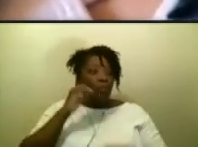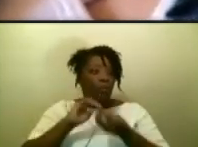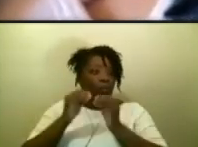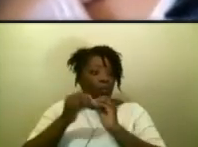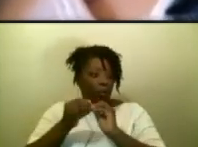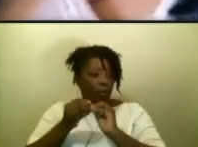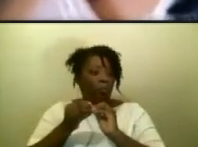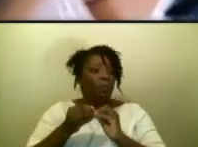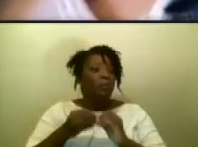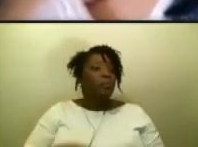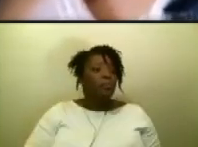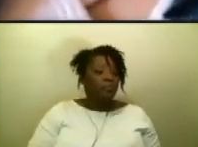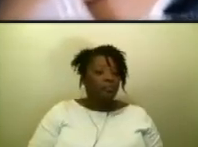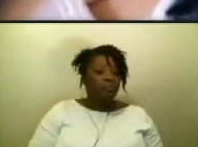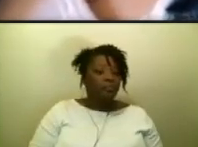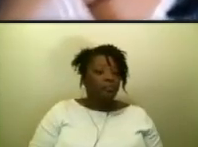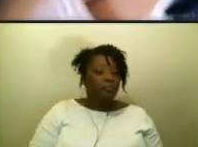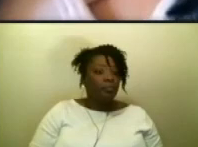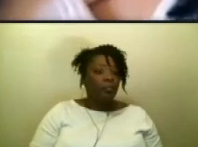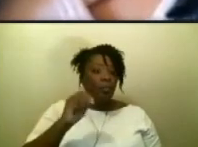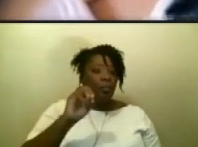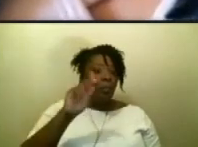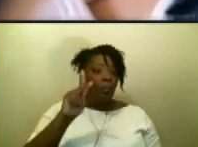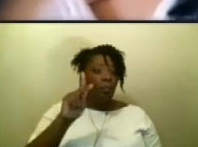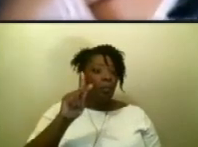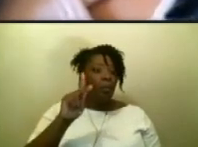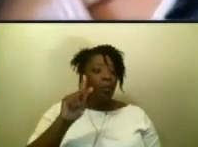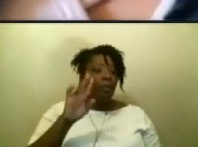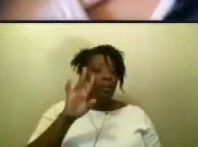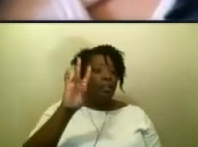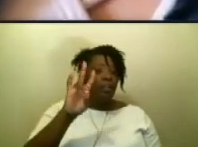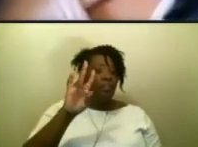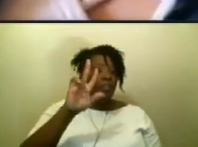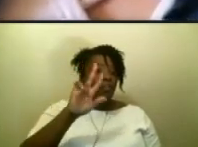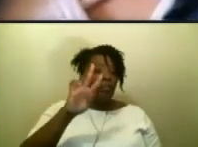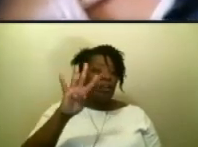Michigan. MIRC's number is